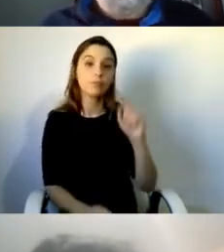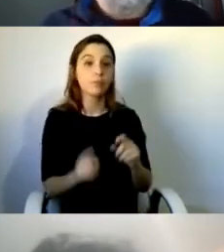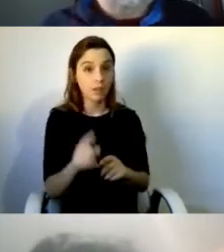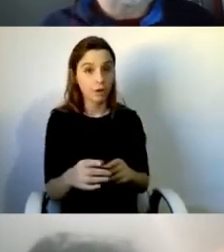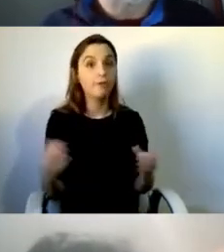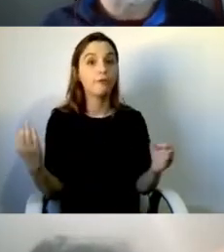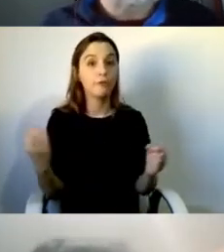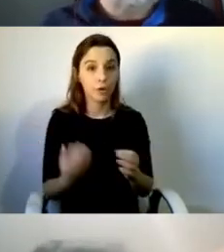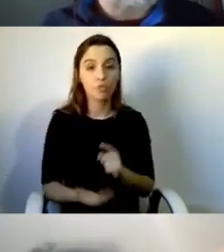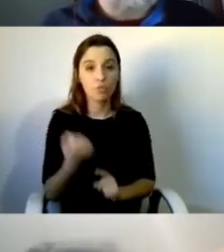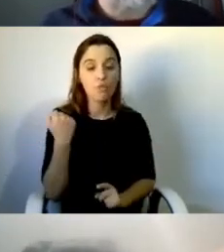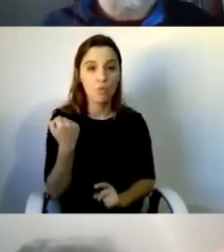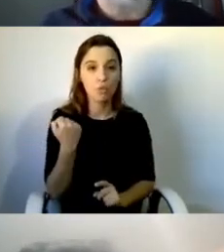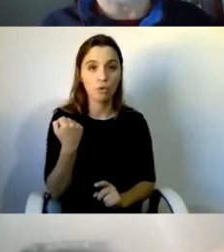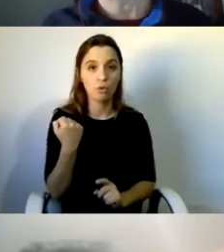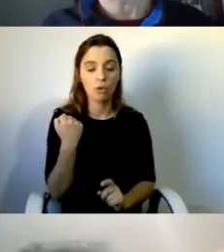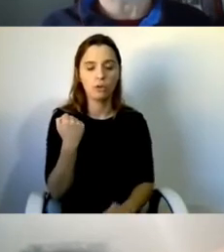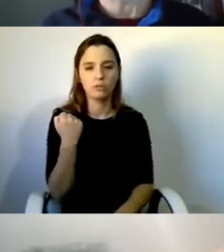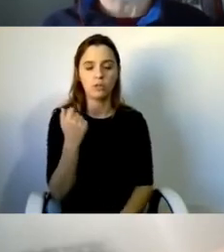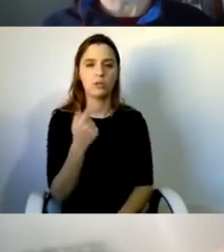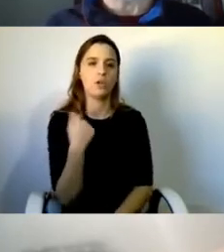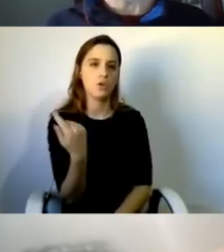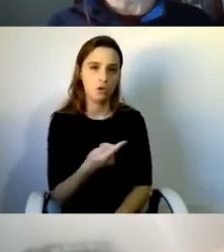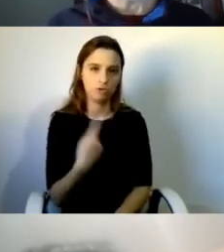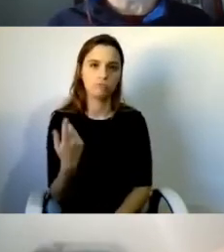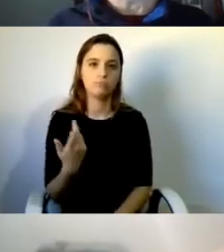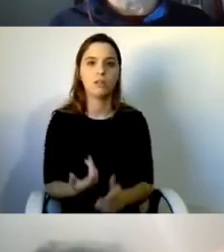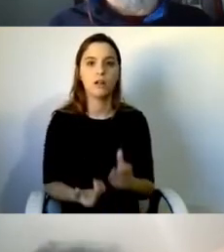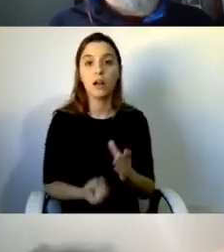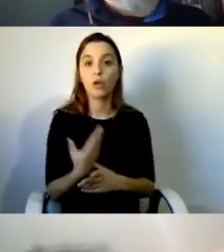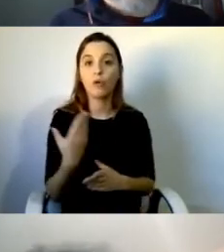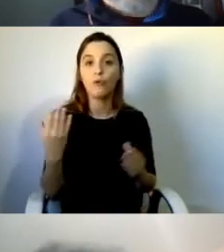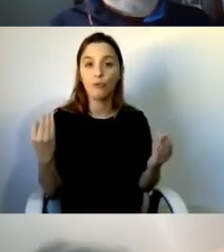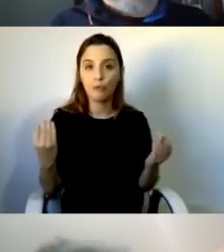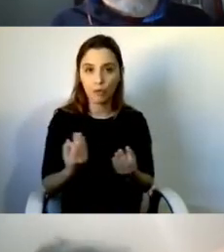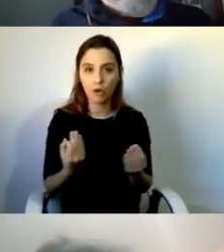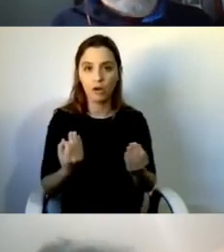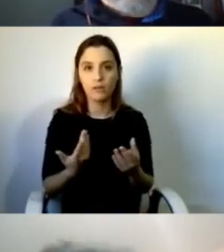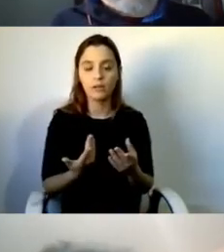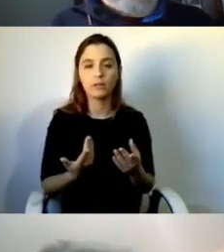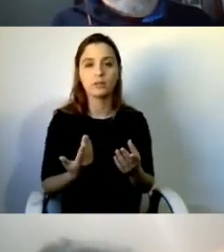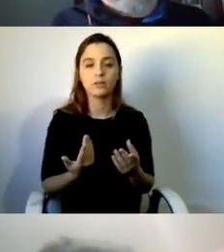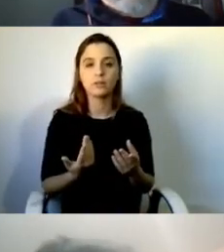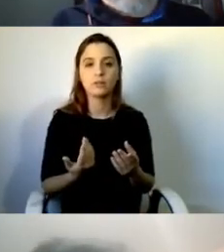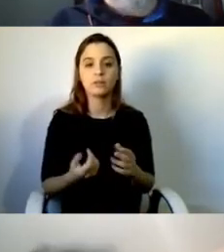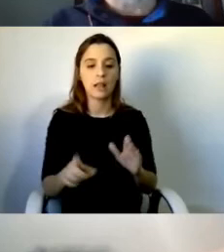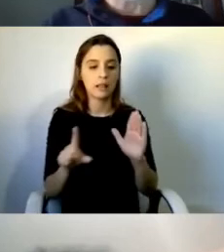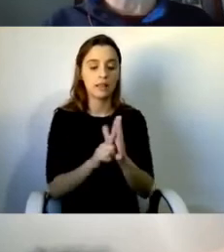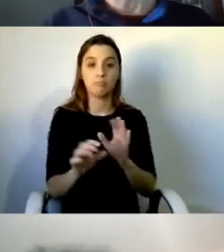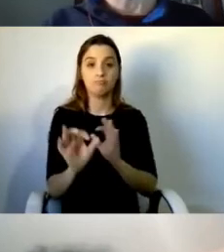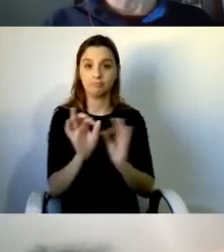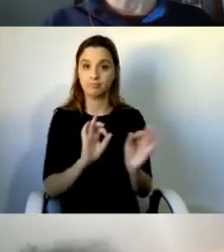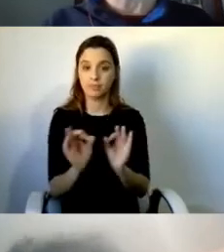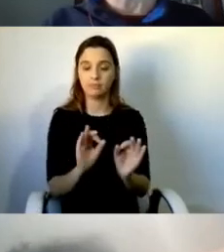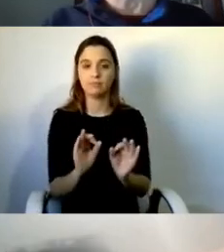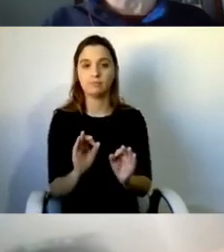We drafted the legislation, which, first of all, we offered to